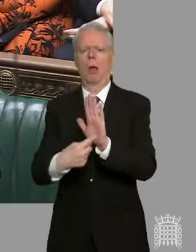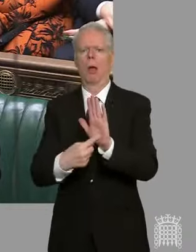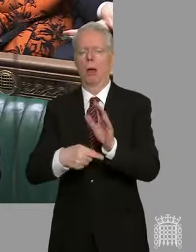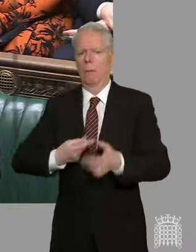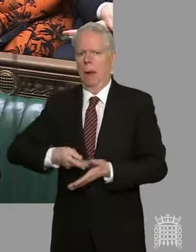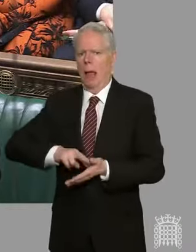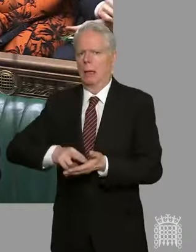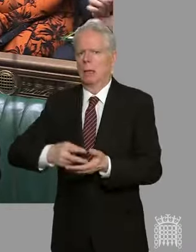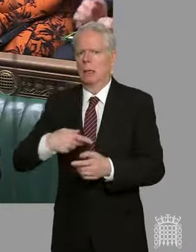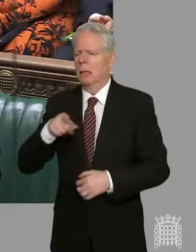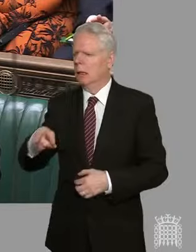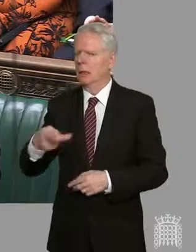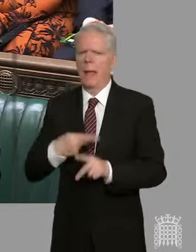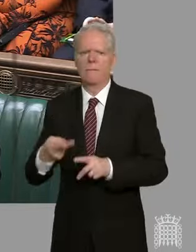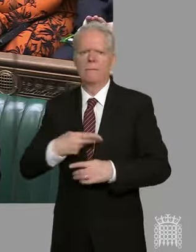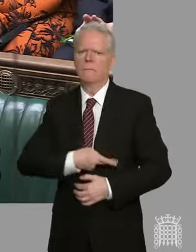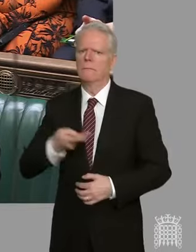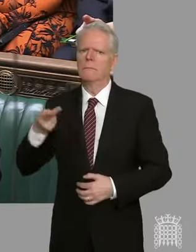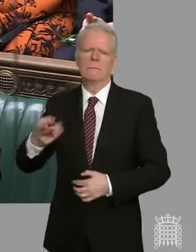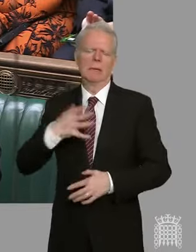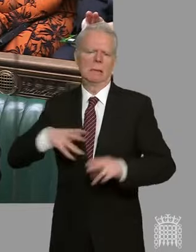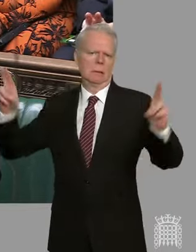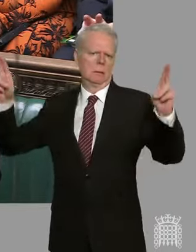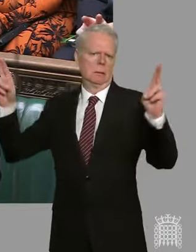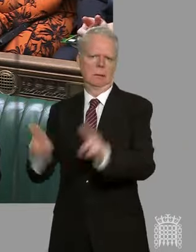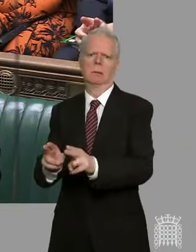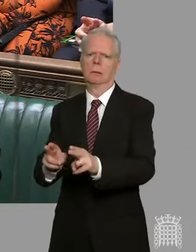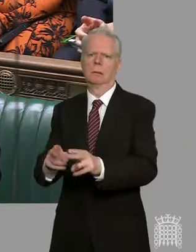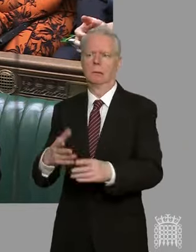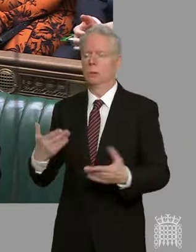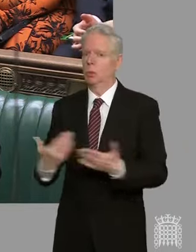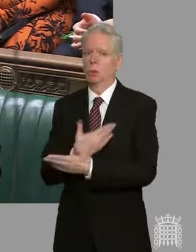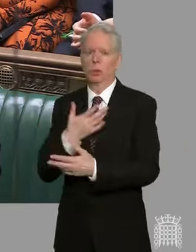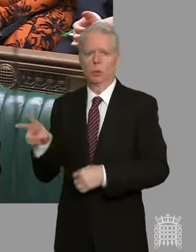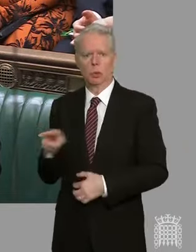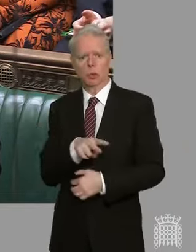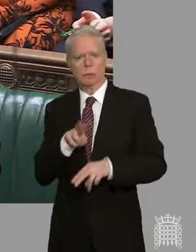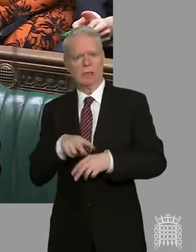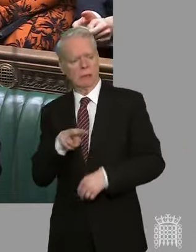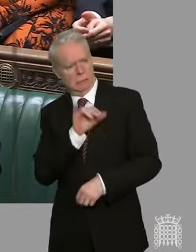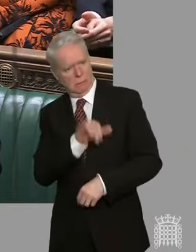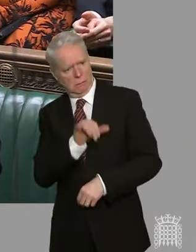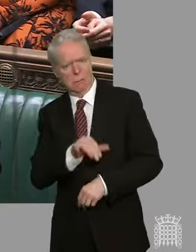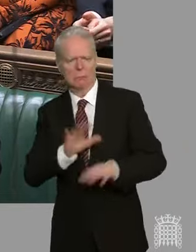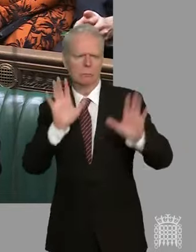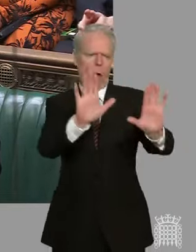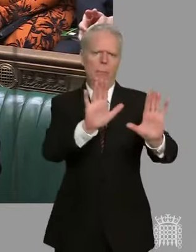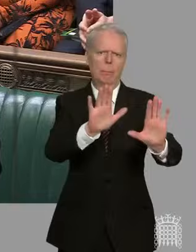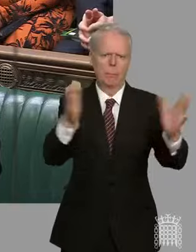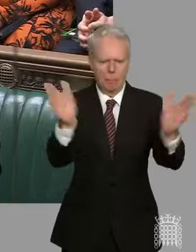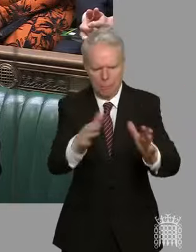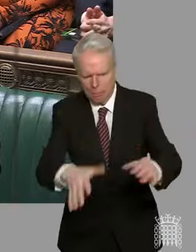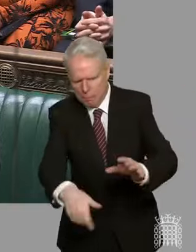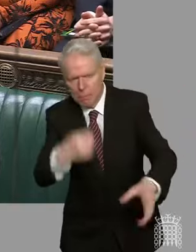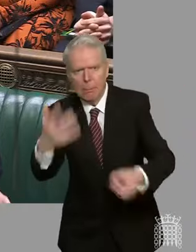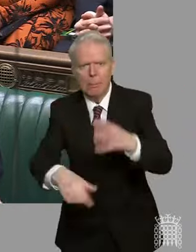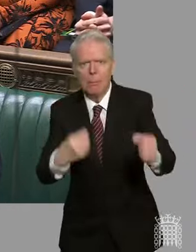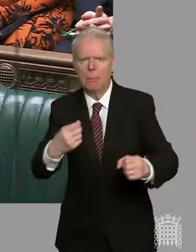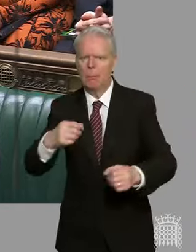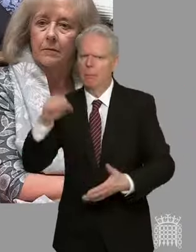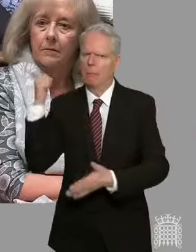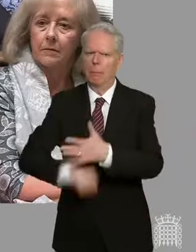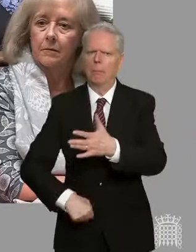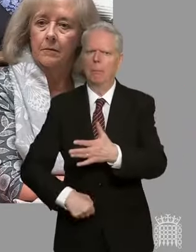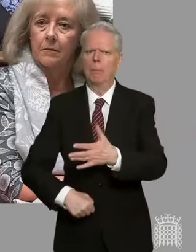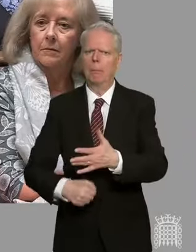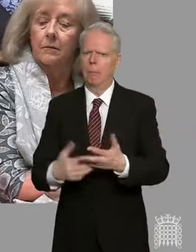Speaker, tougher penalties for selling dangerous weapons to under-18s, stricter rules for online sales under Ronan's law,